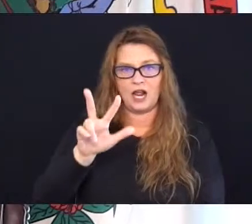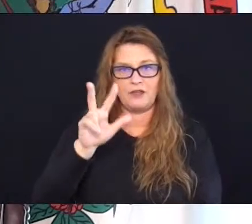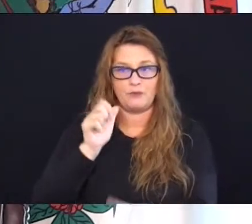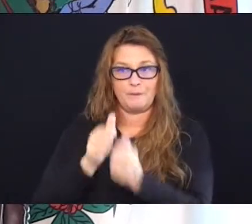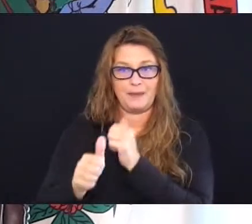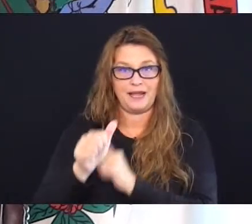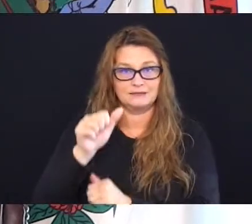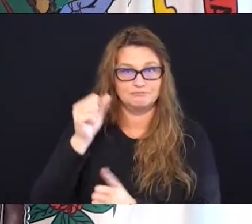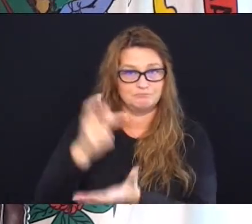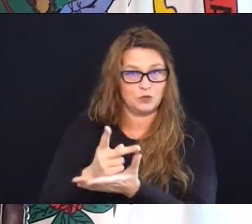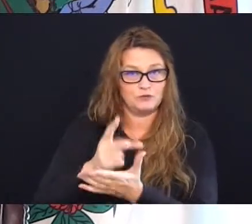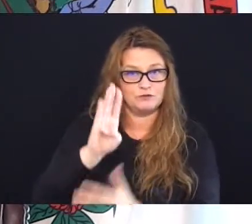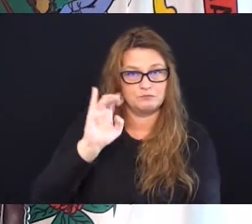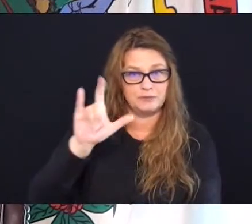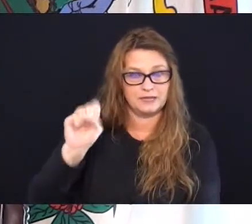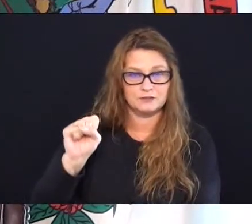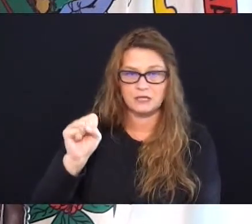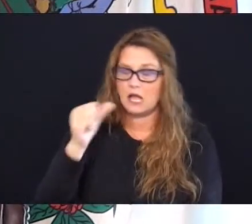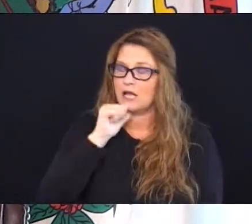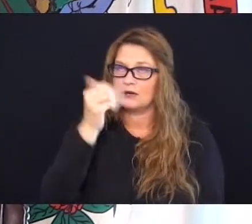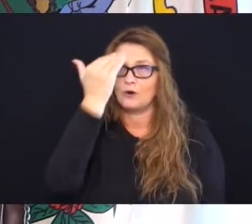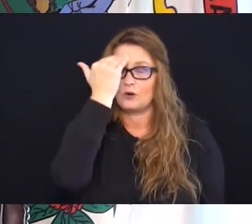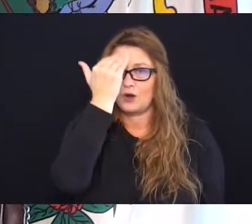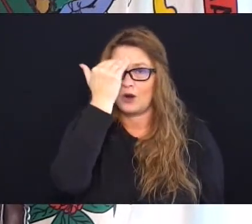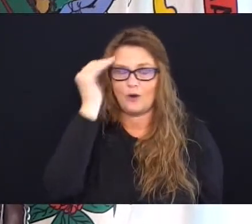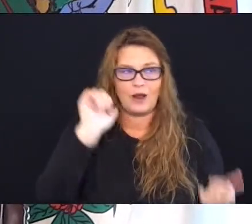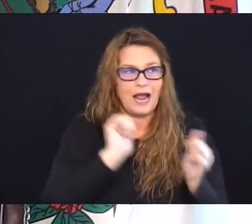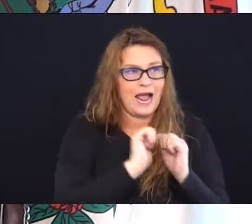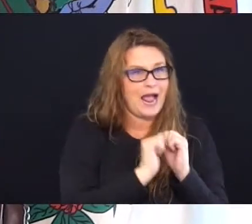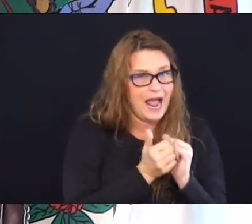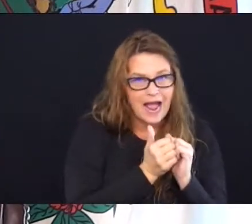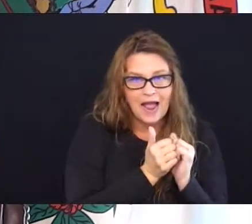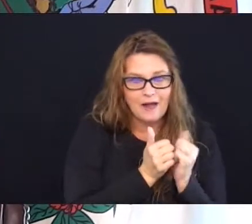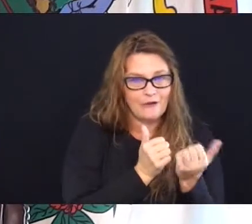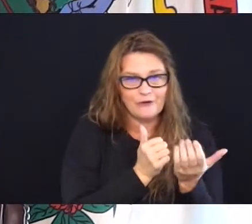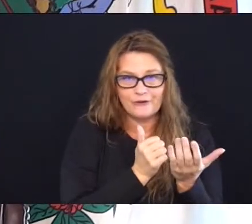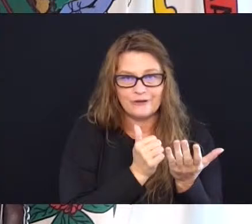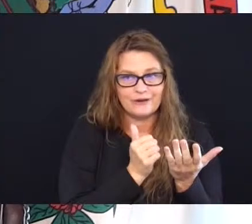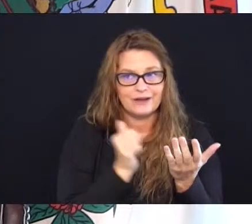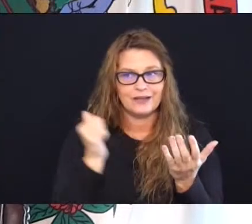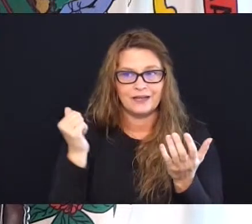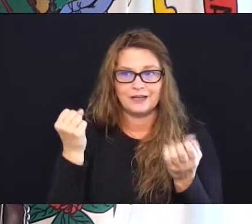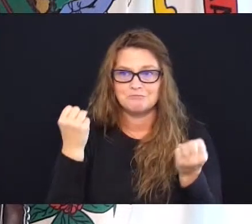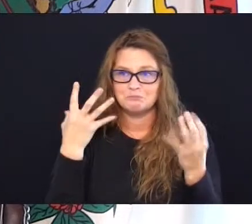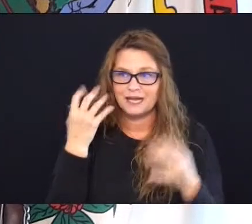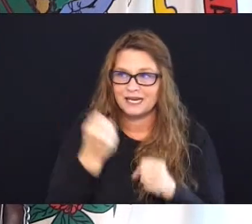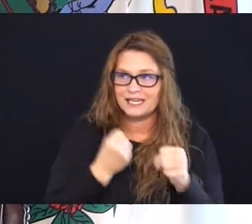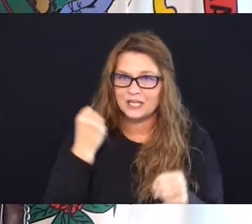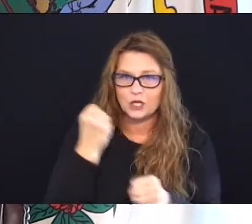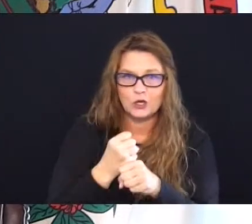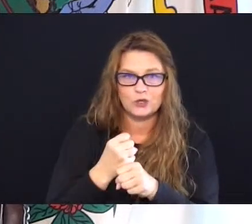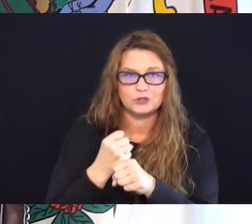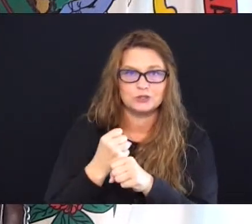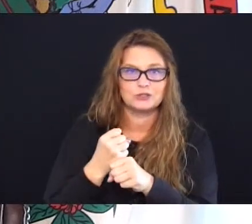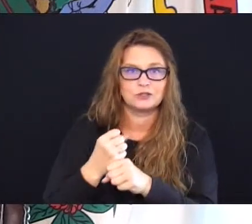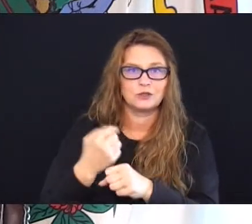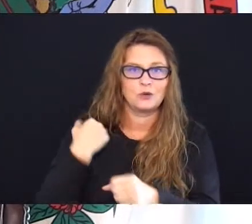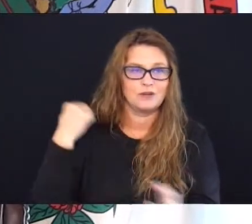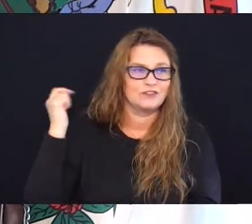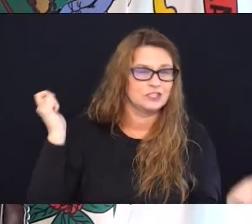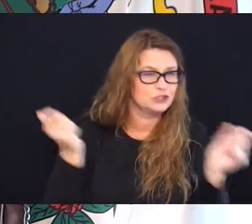I don't see how in the world, you know, that we can come over the years. We have